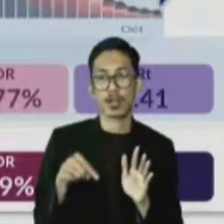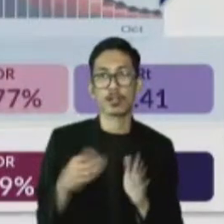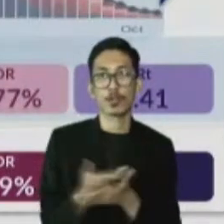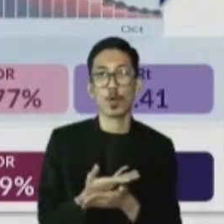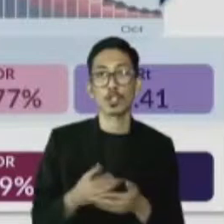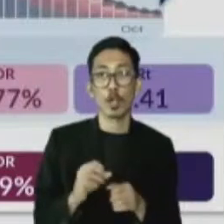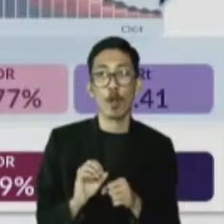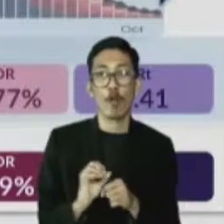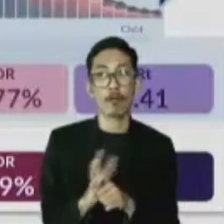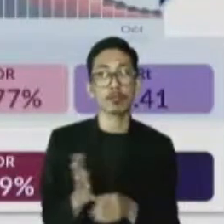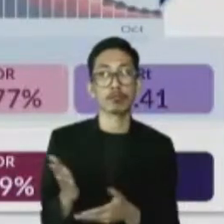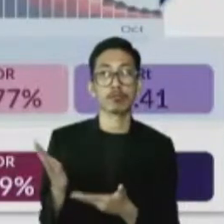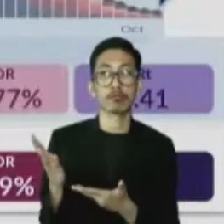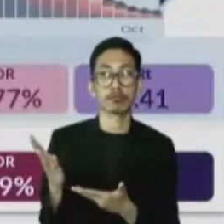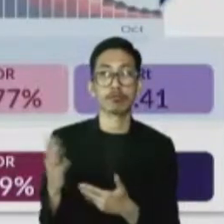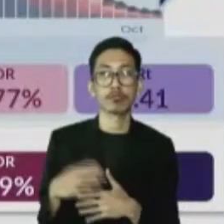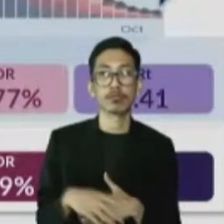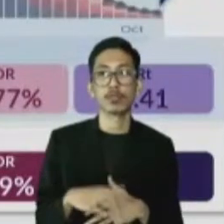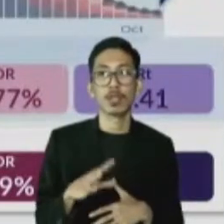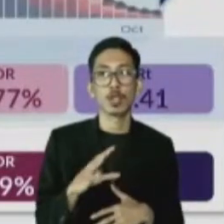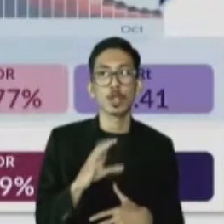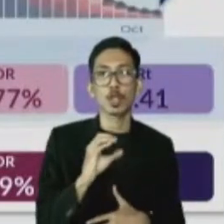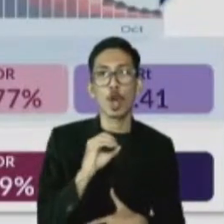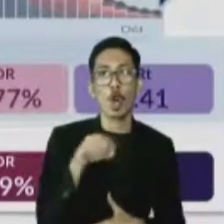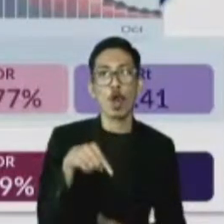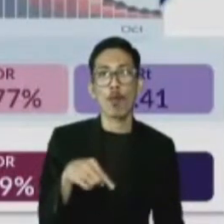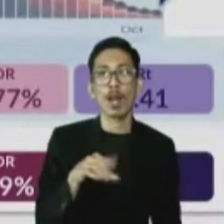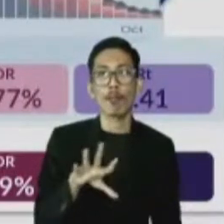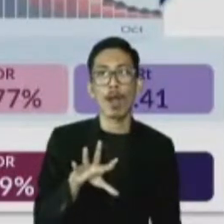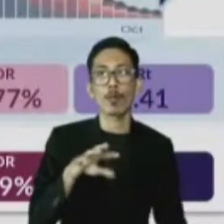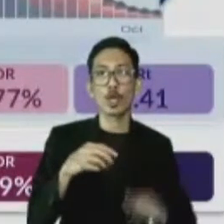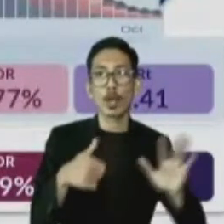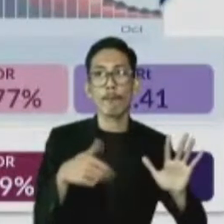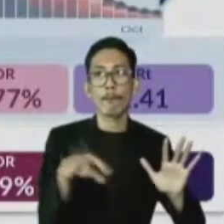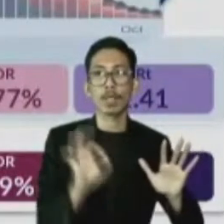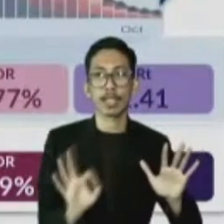to 0.56% after reaching